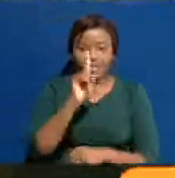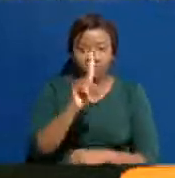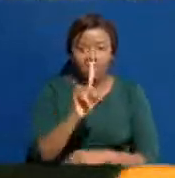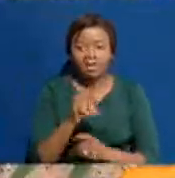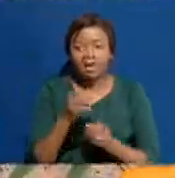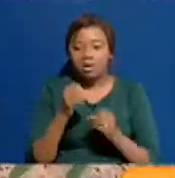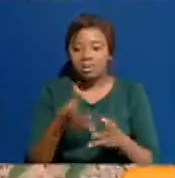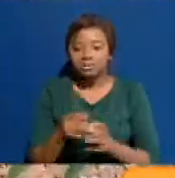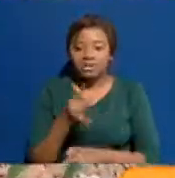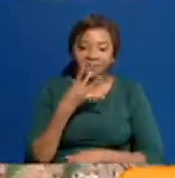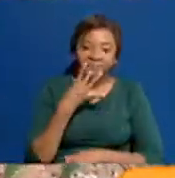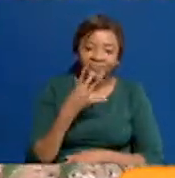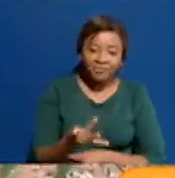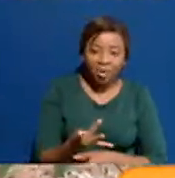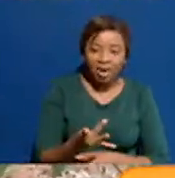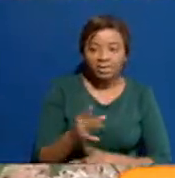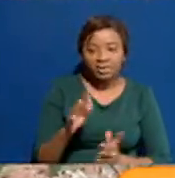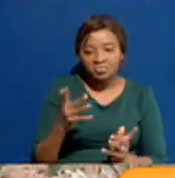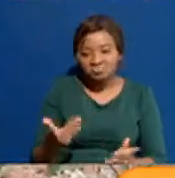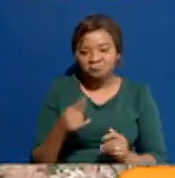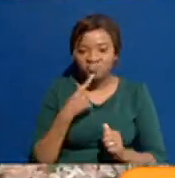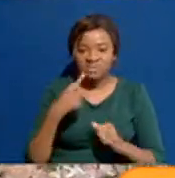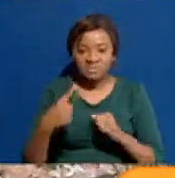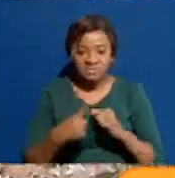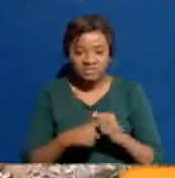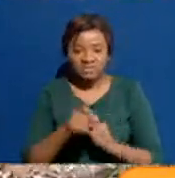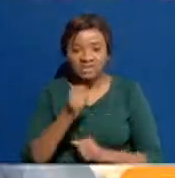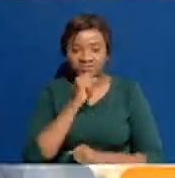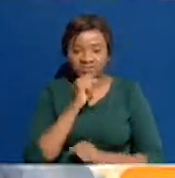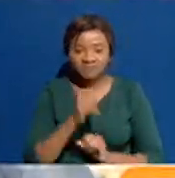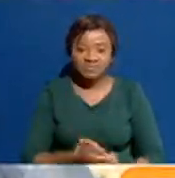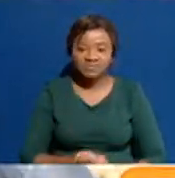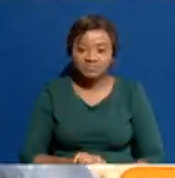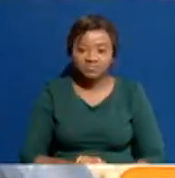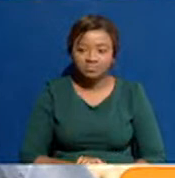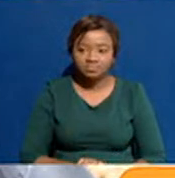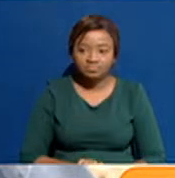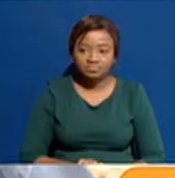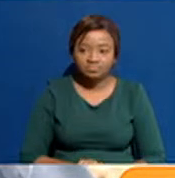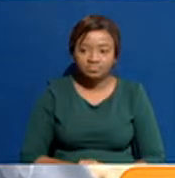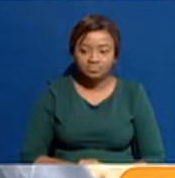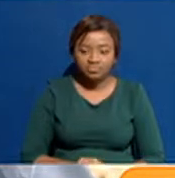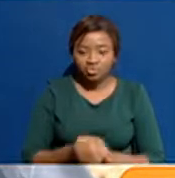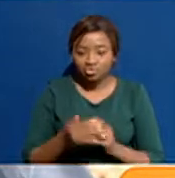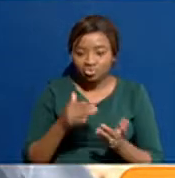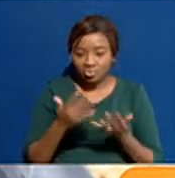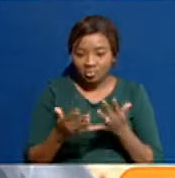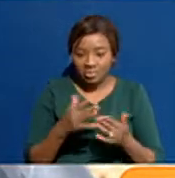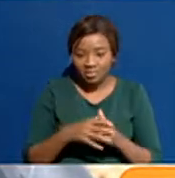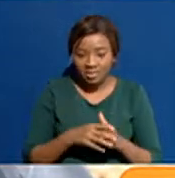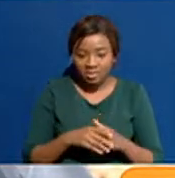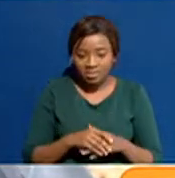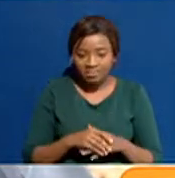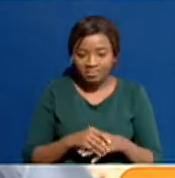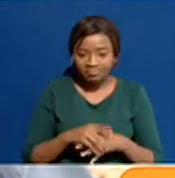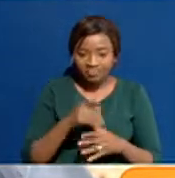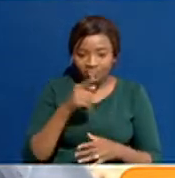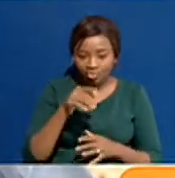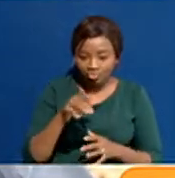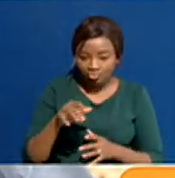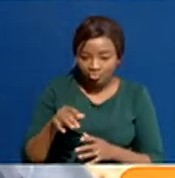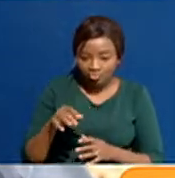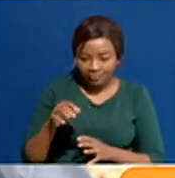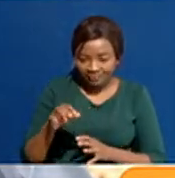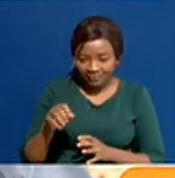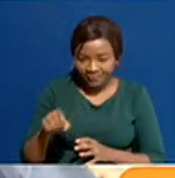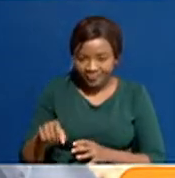between 400 to 650 shillings. So within 3-4 years, huyo farmer ambaye amechukua miche